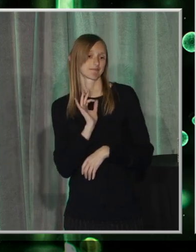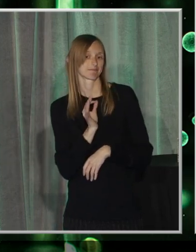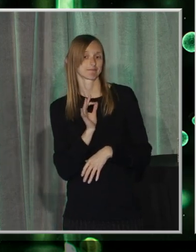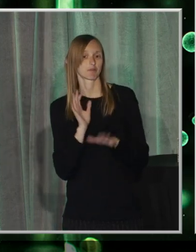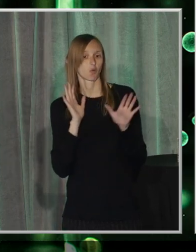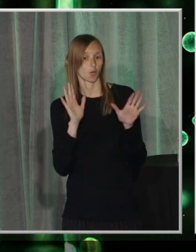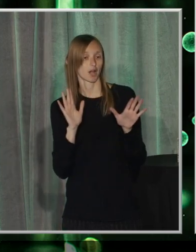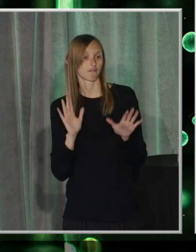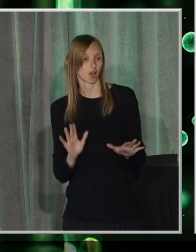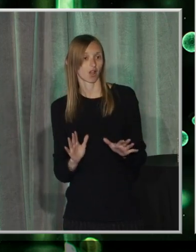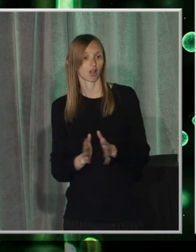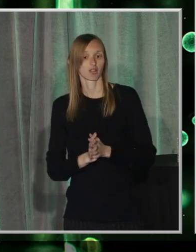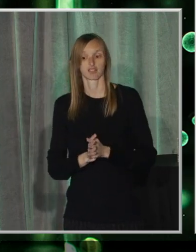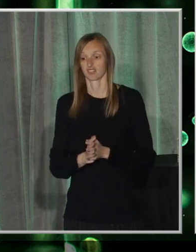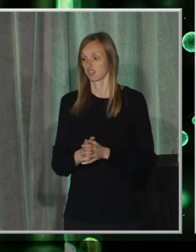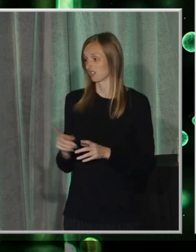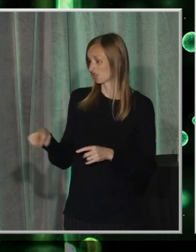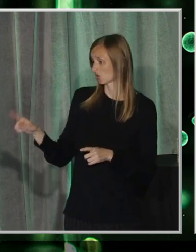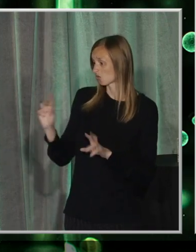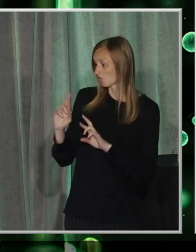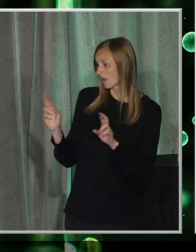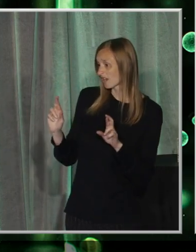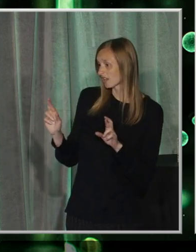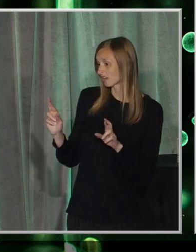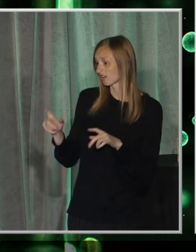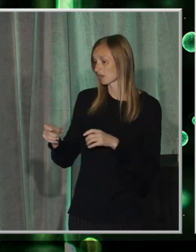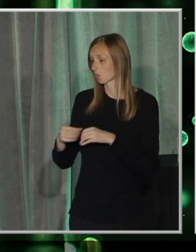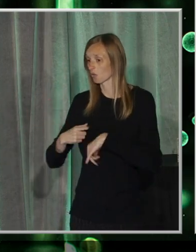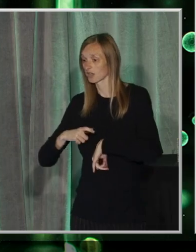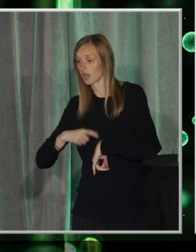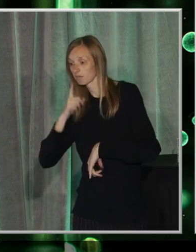great. Judges, are we ready or need a few more minutes?